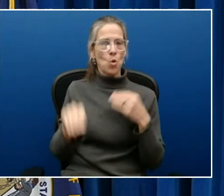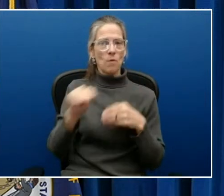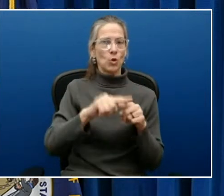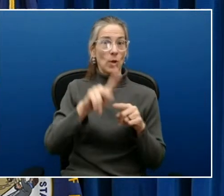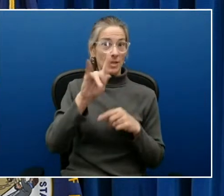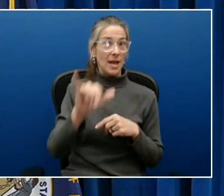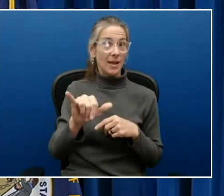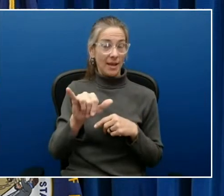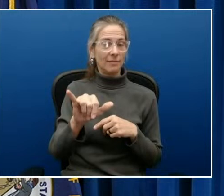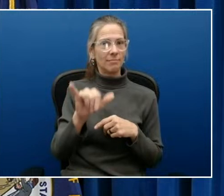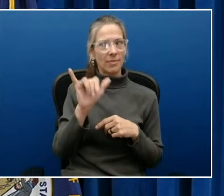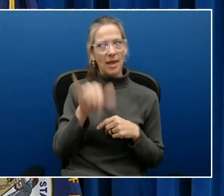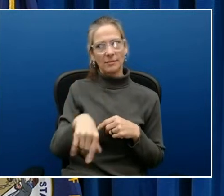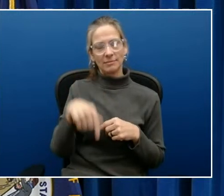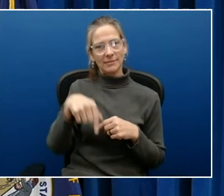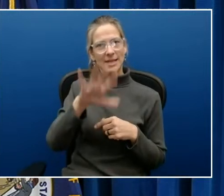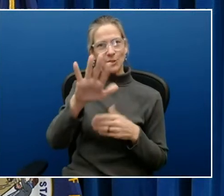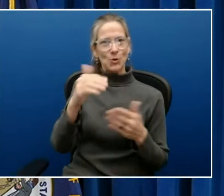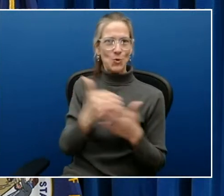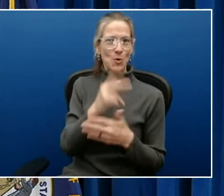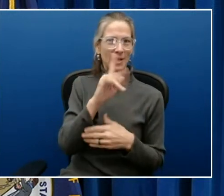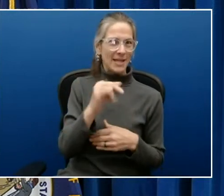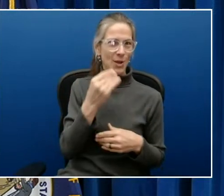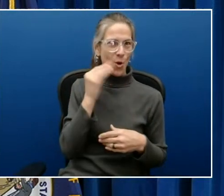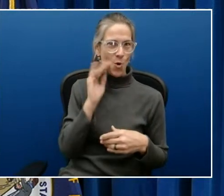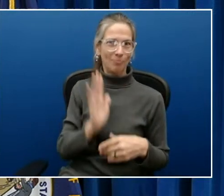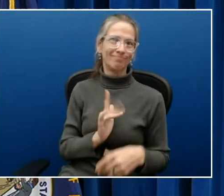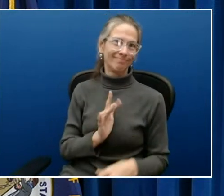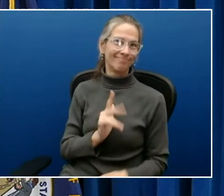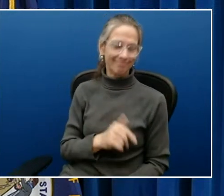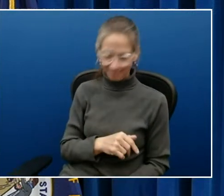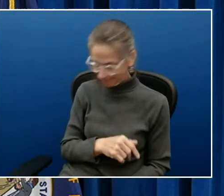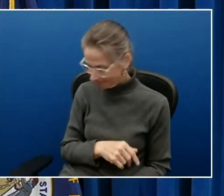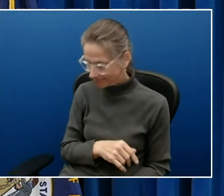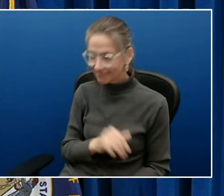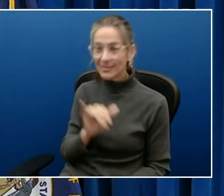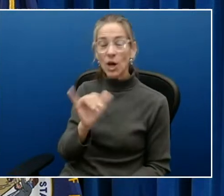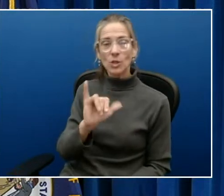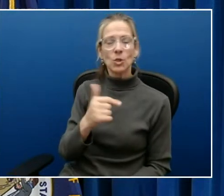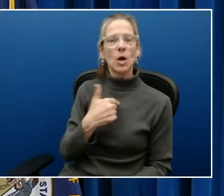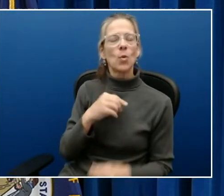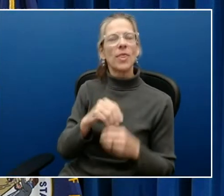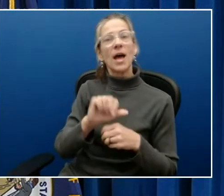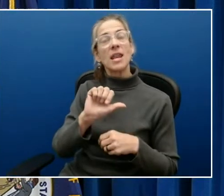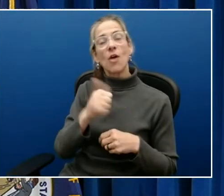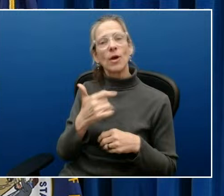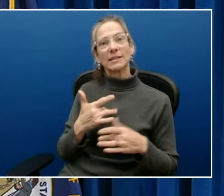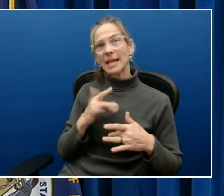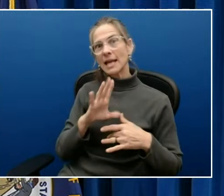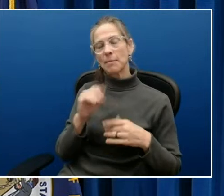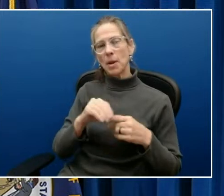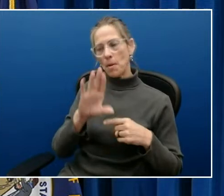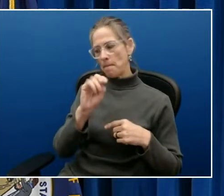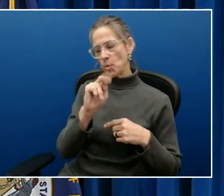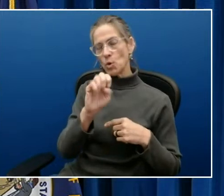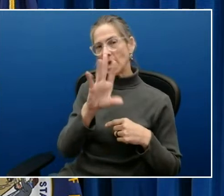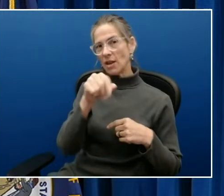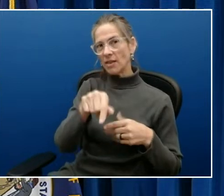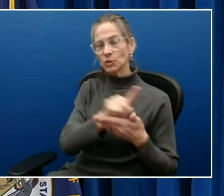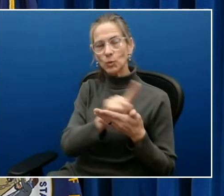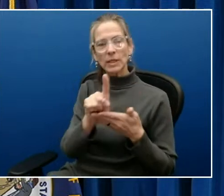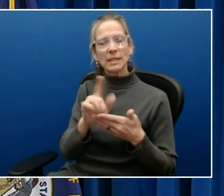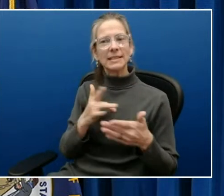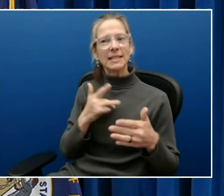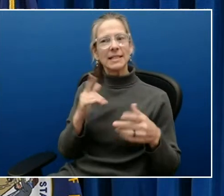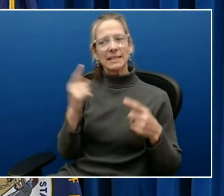making this his new Kentucky home. I also got to join another exciting company in Boone County this week to celebrate its